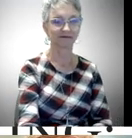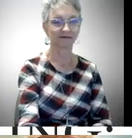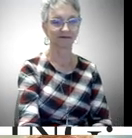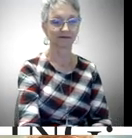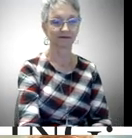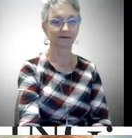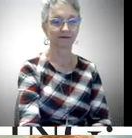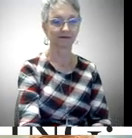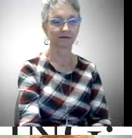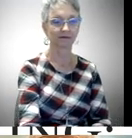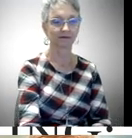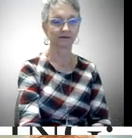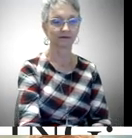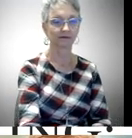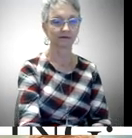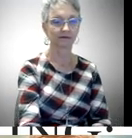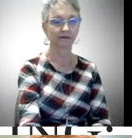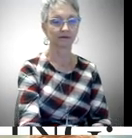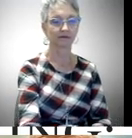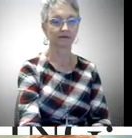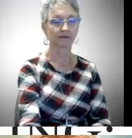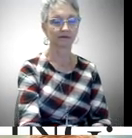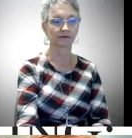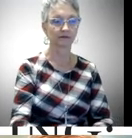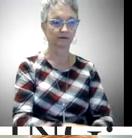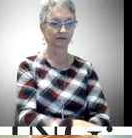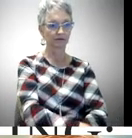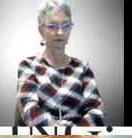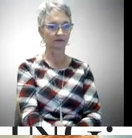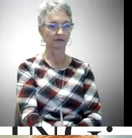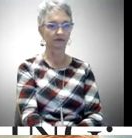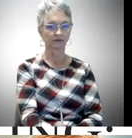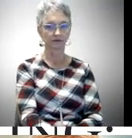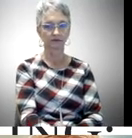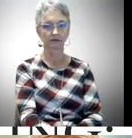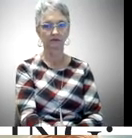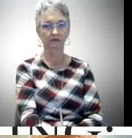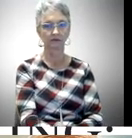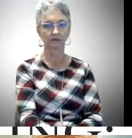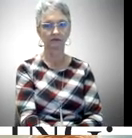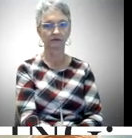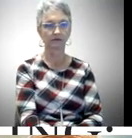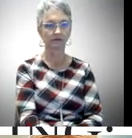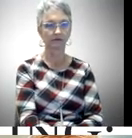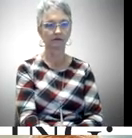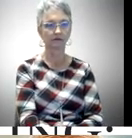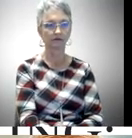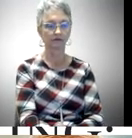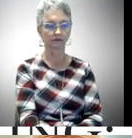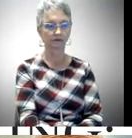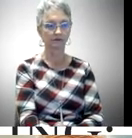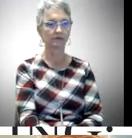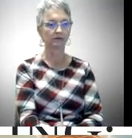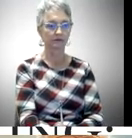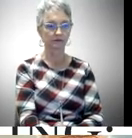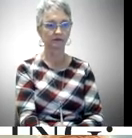the law and we have the basis to really promote alternatives to guardianship, but it's up to the